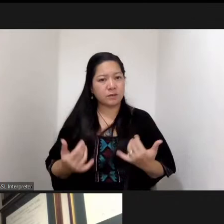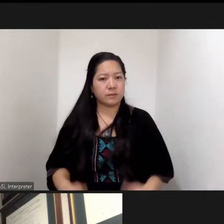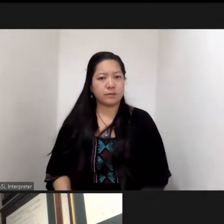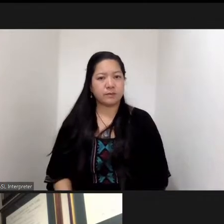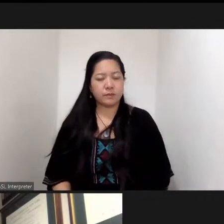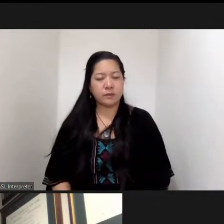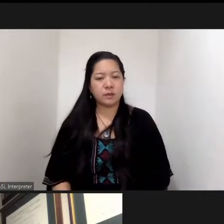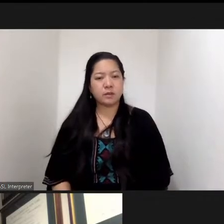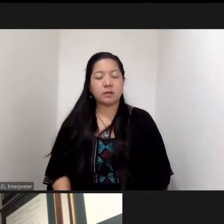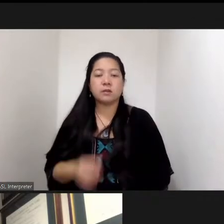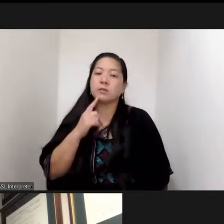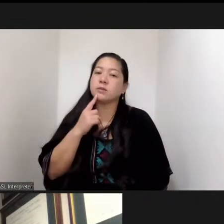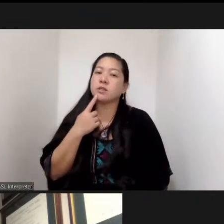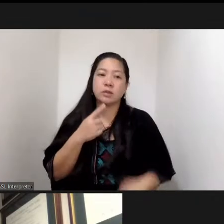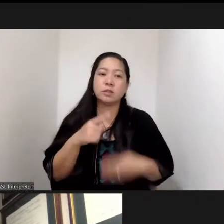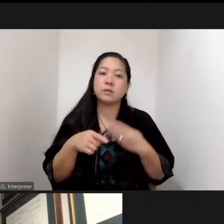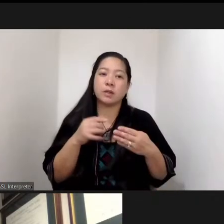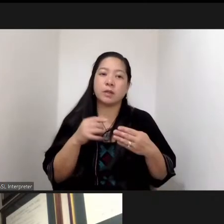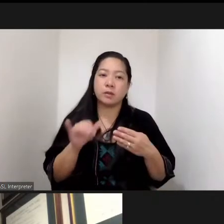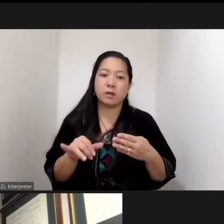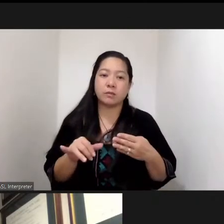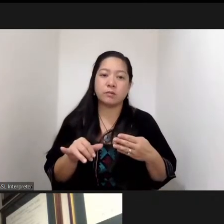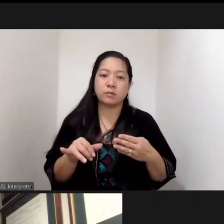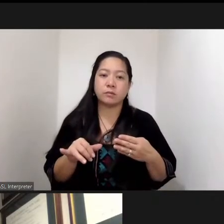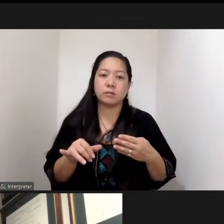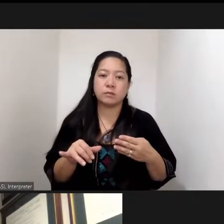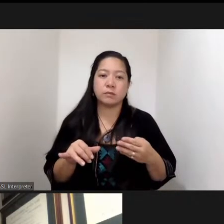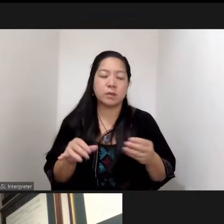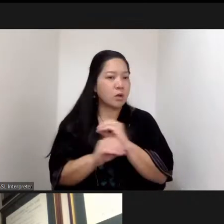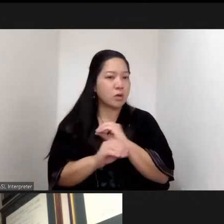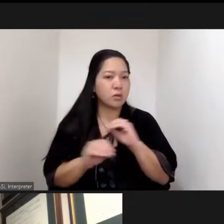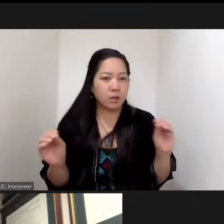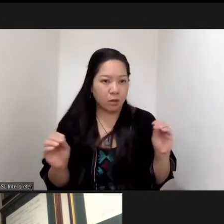Yeah, I'm serious about that. No doubt about it.